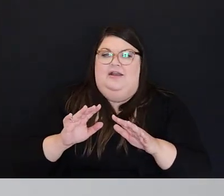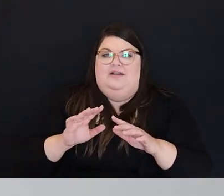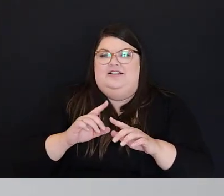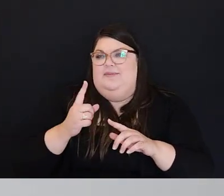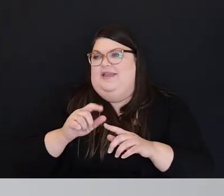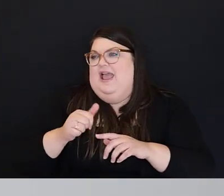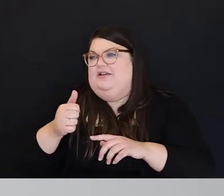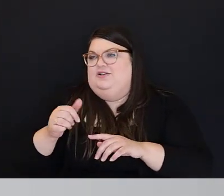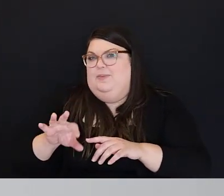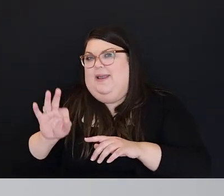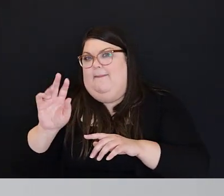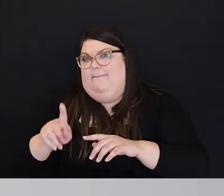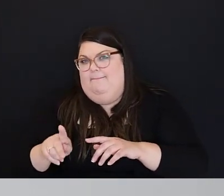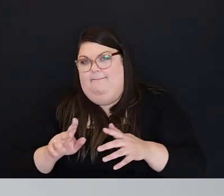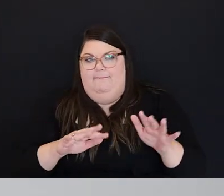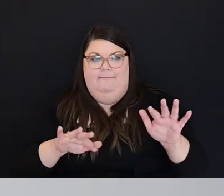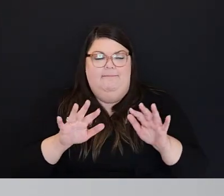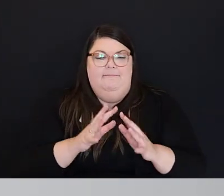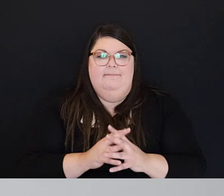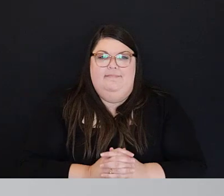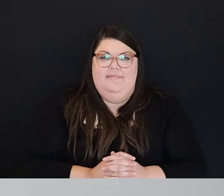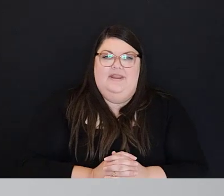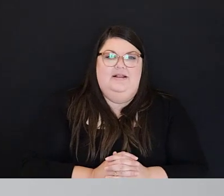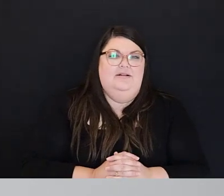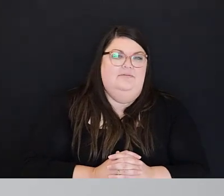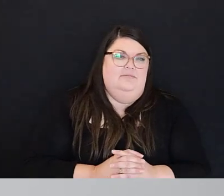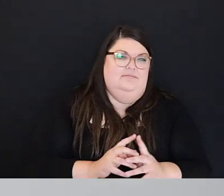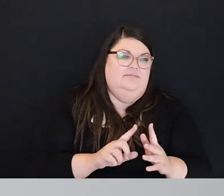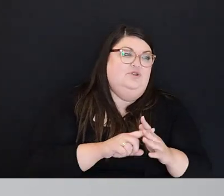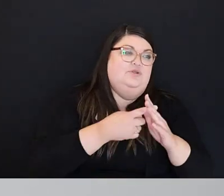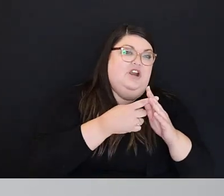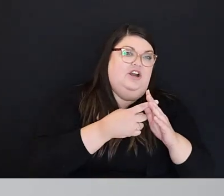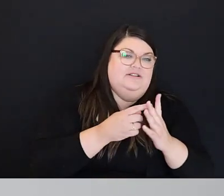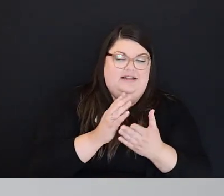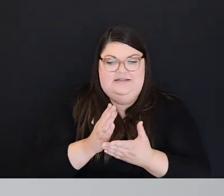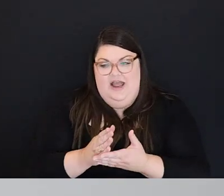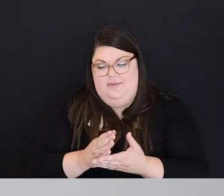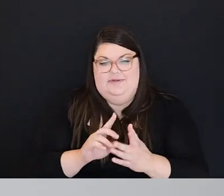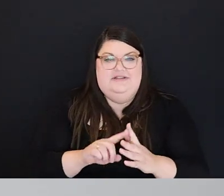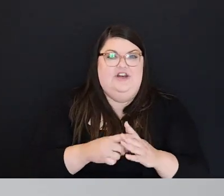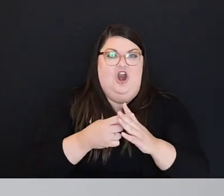something else will pick up. So there's like starts and stops, and